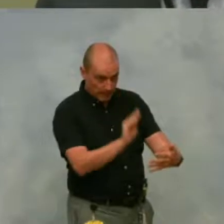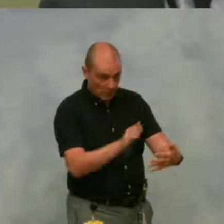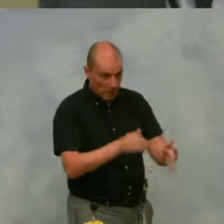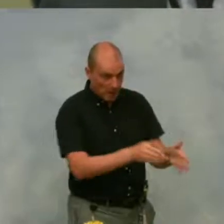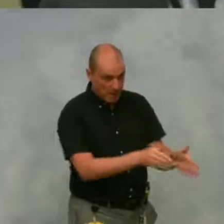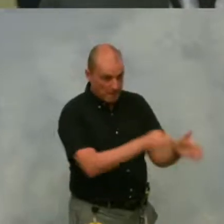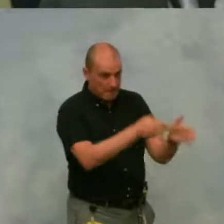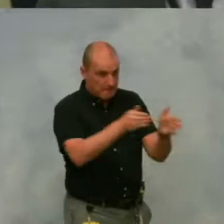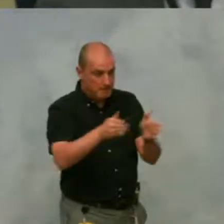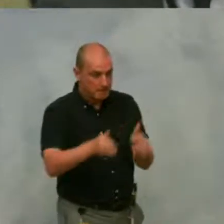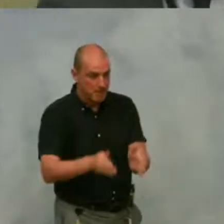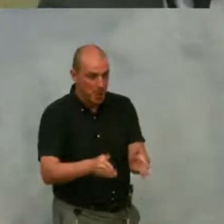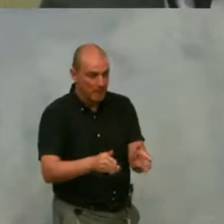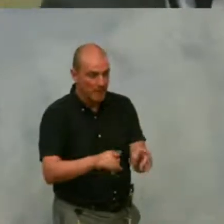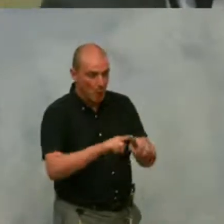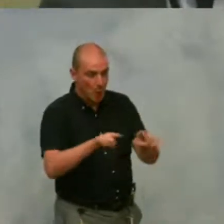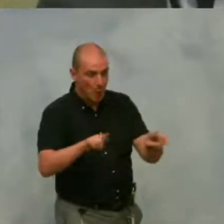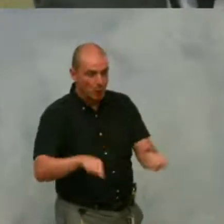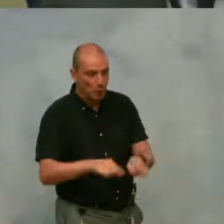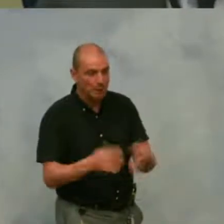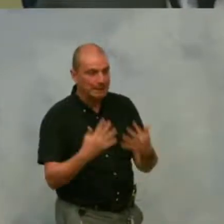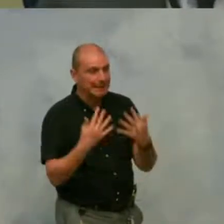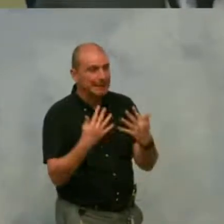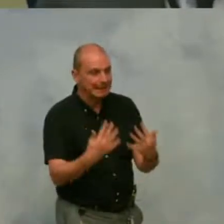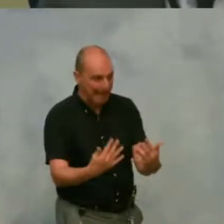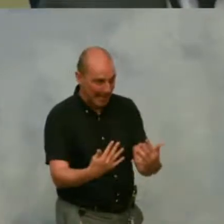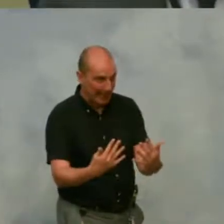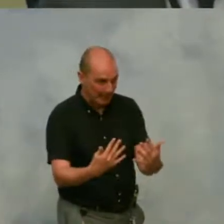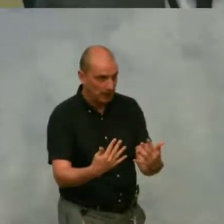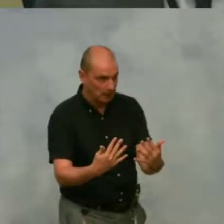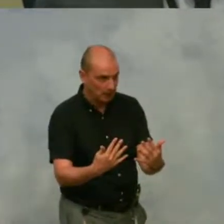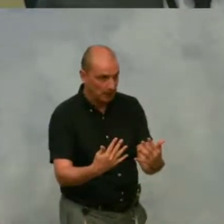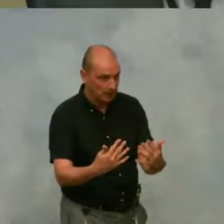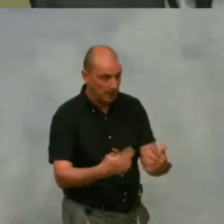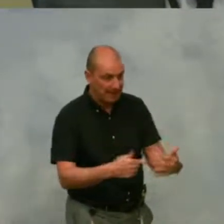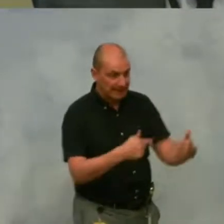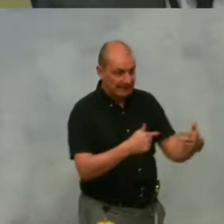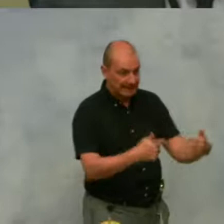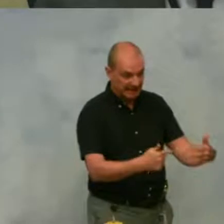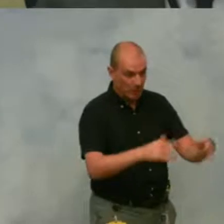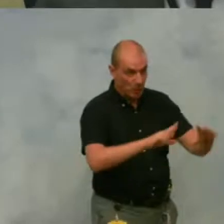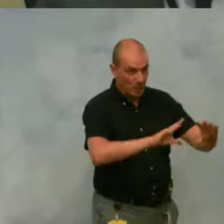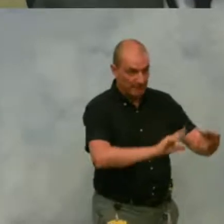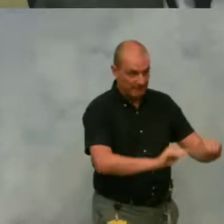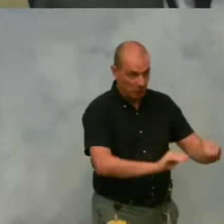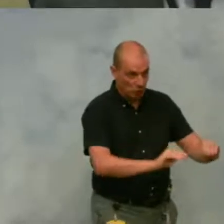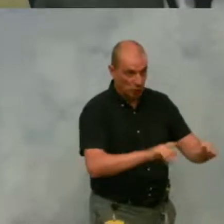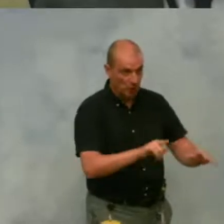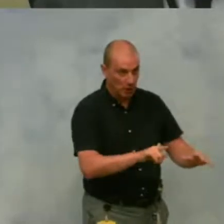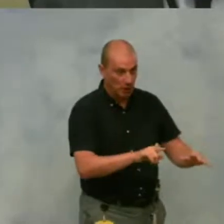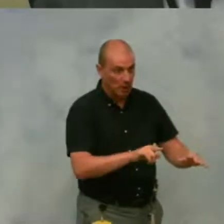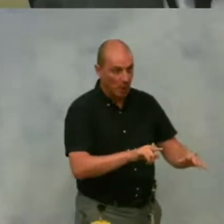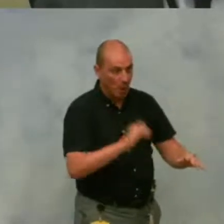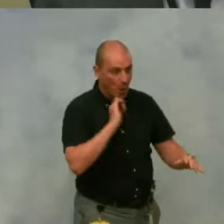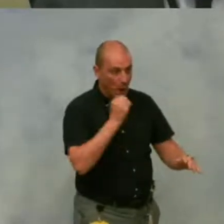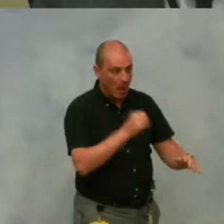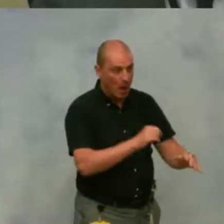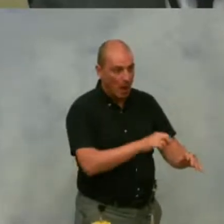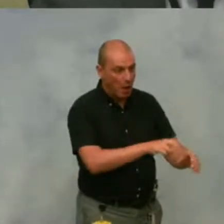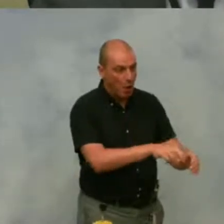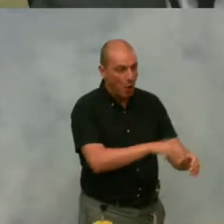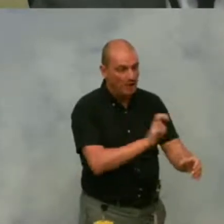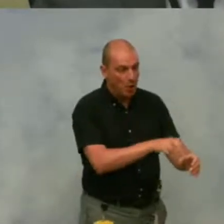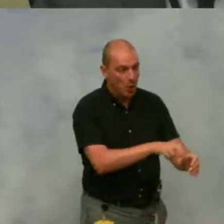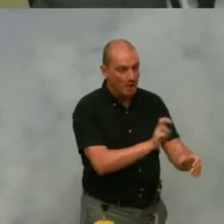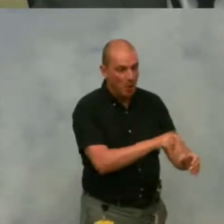to Windows 10 in our PC estate. We've got a very small number remaining, and those will all be taken off the network over the remaining